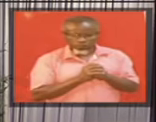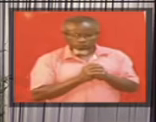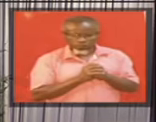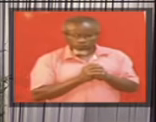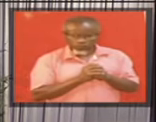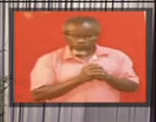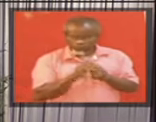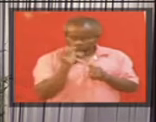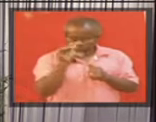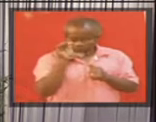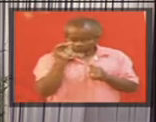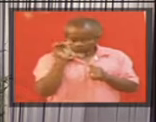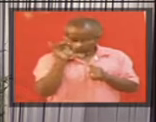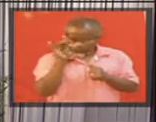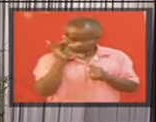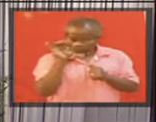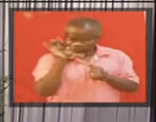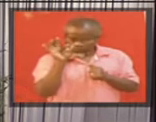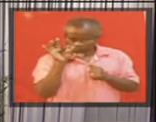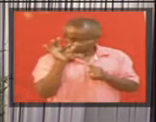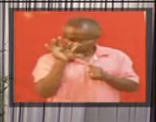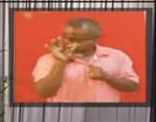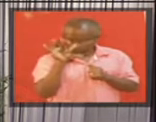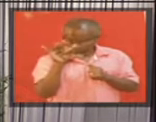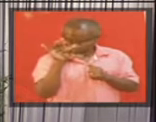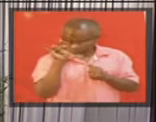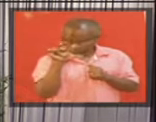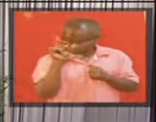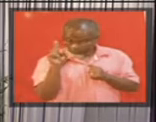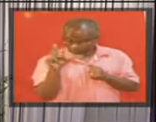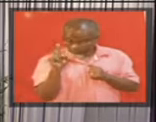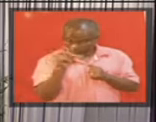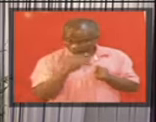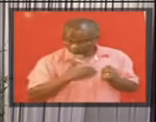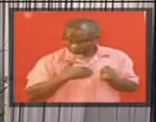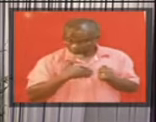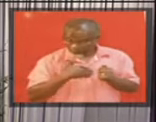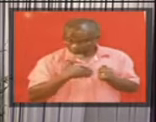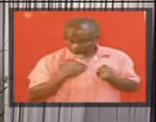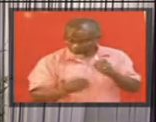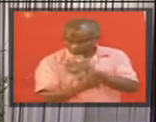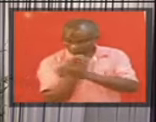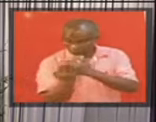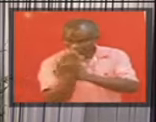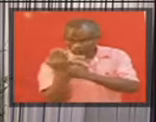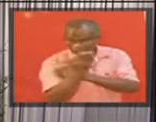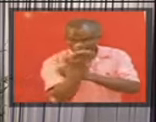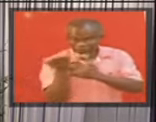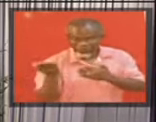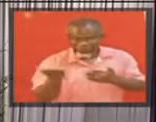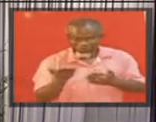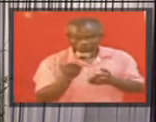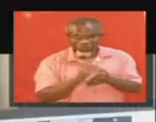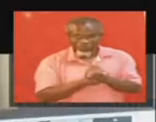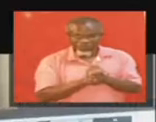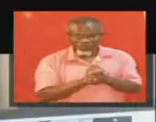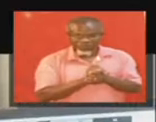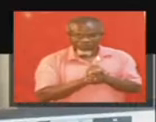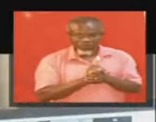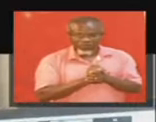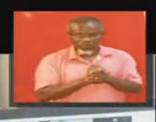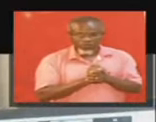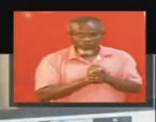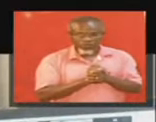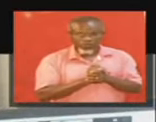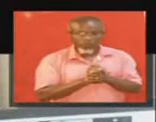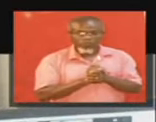Yes, 98.1, please. Yes, very good morning to you, Ms. Alcantara. Good morning, Mr. Cummings. Yes,